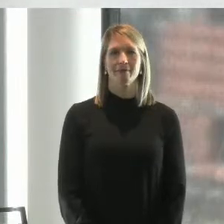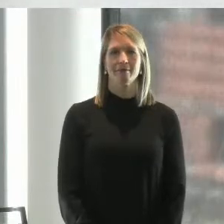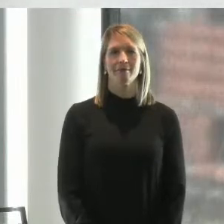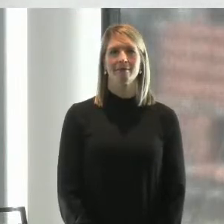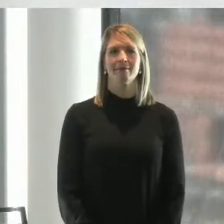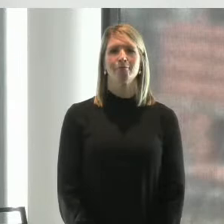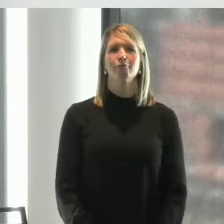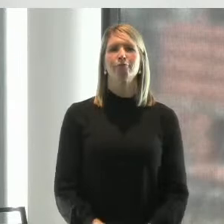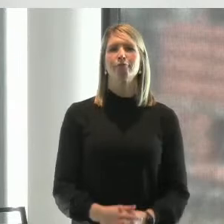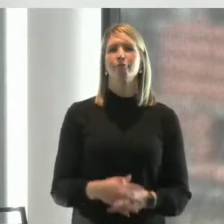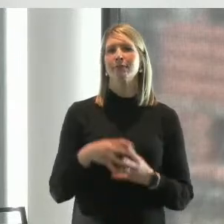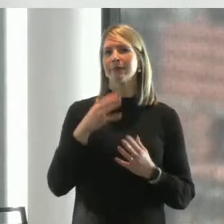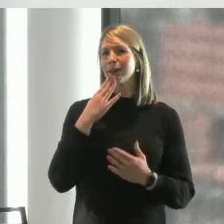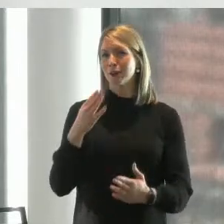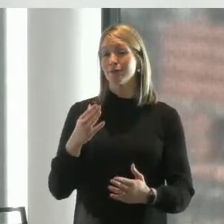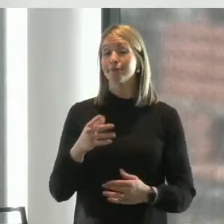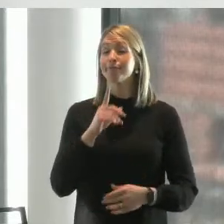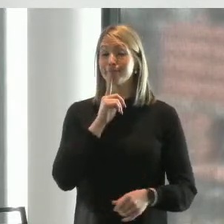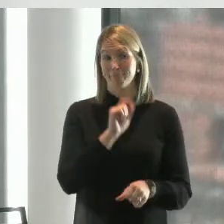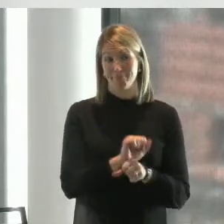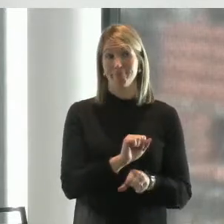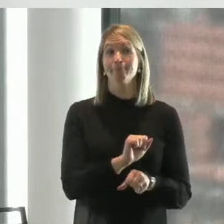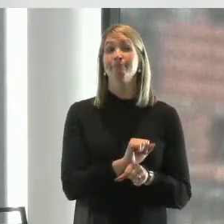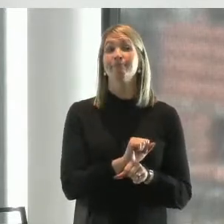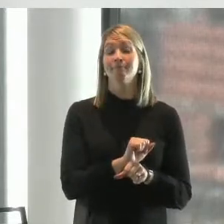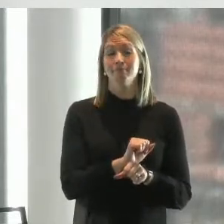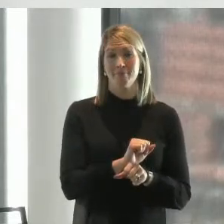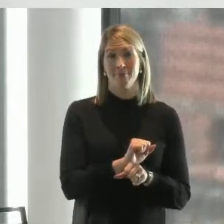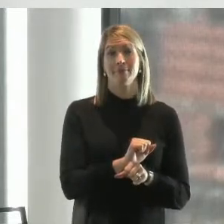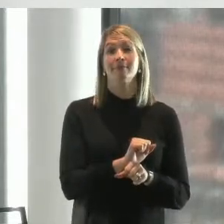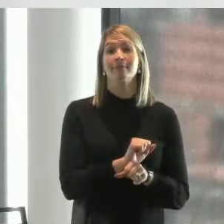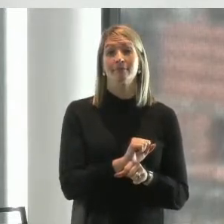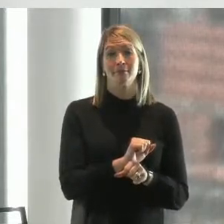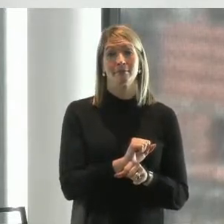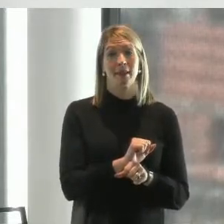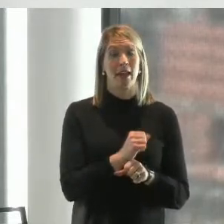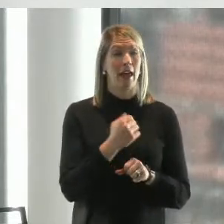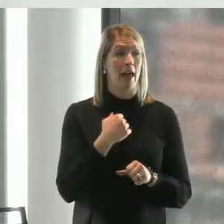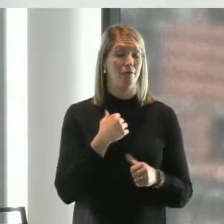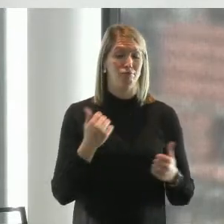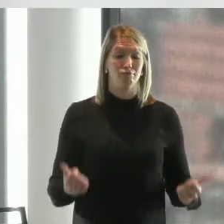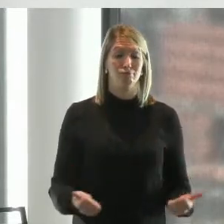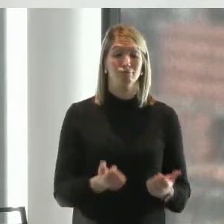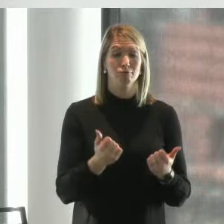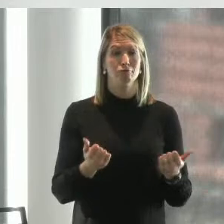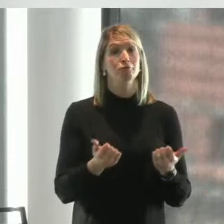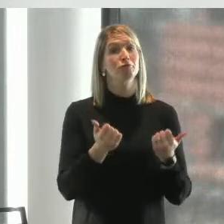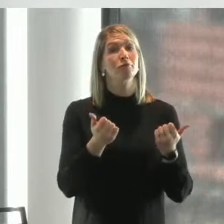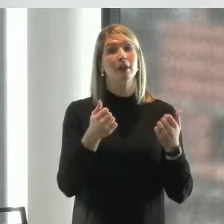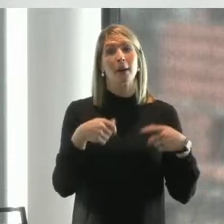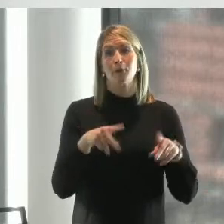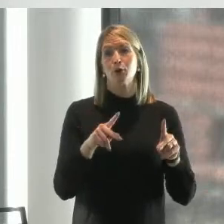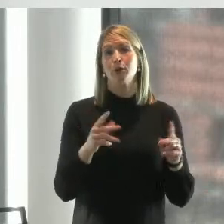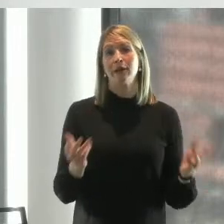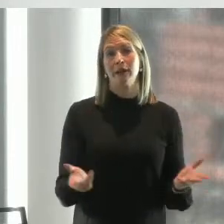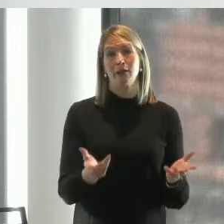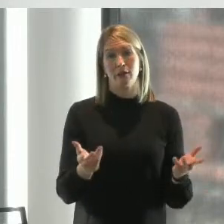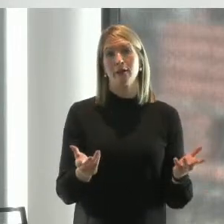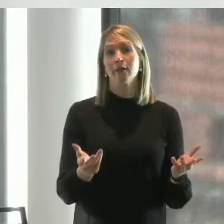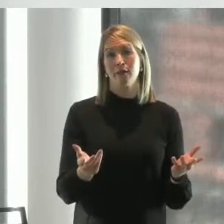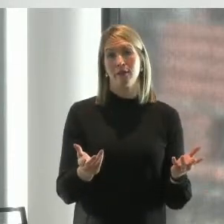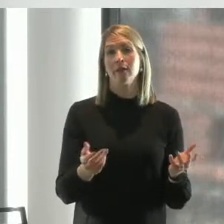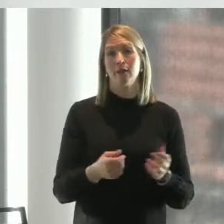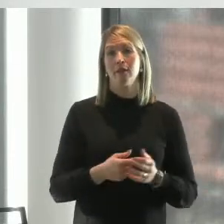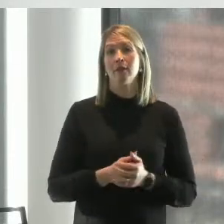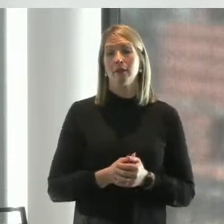It is true. There is a wonderful sea of opportunity available to us all. And